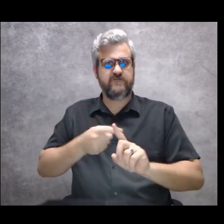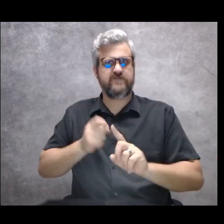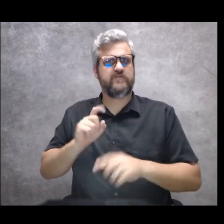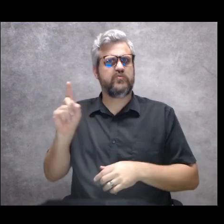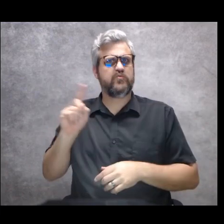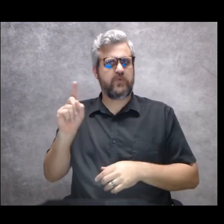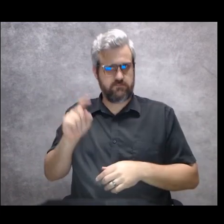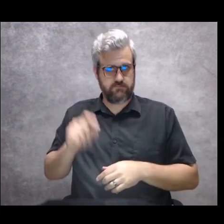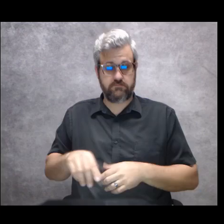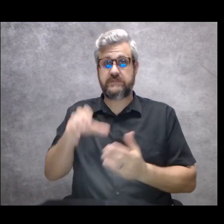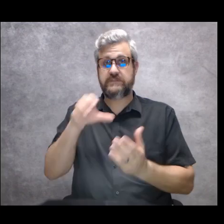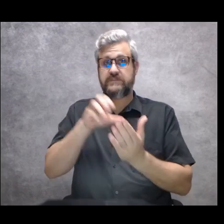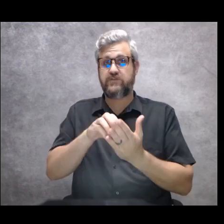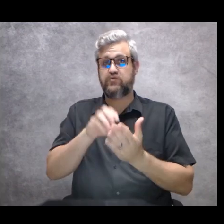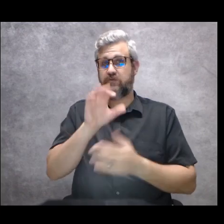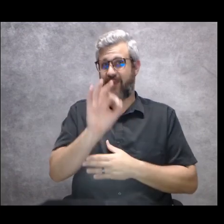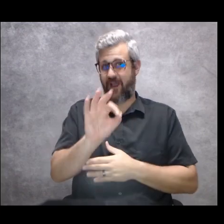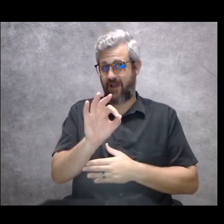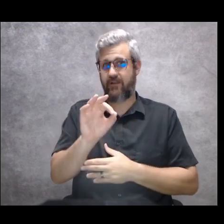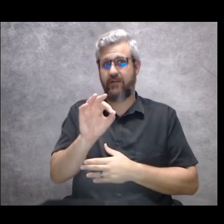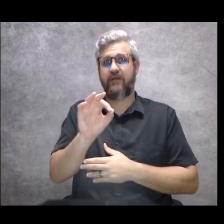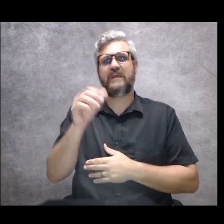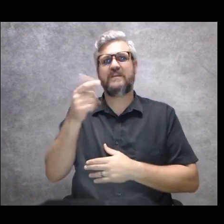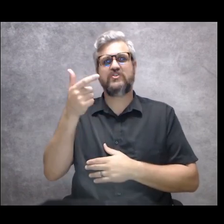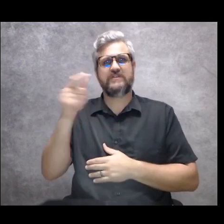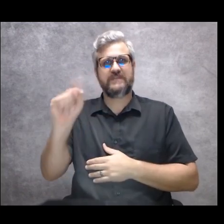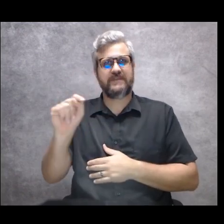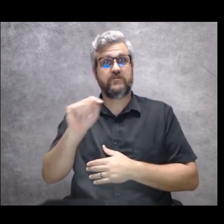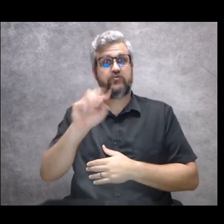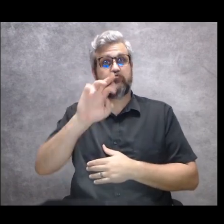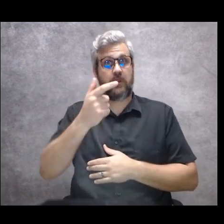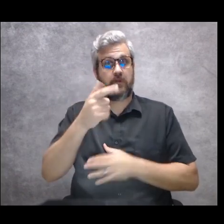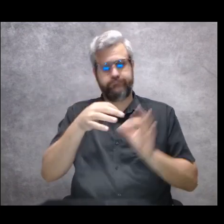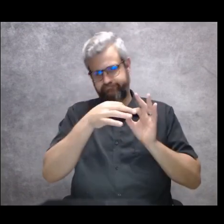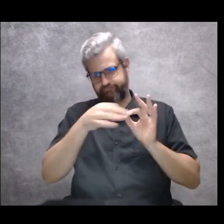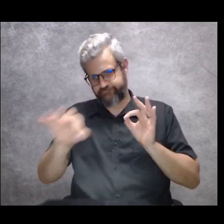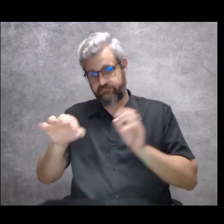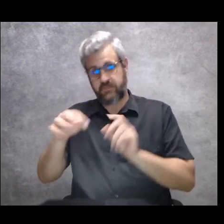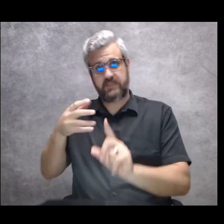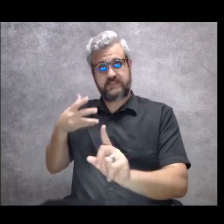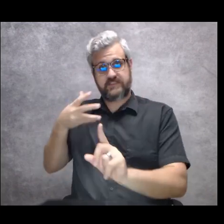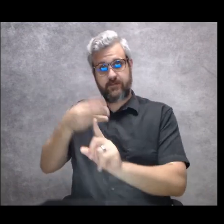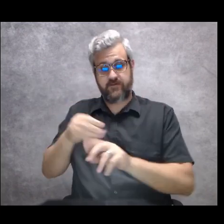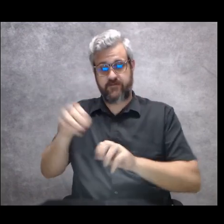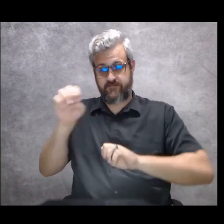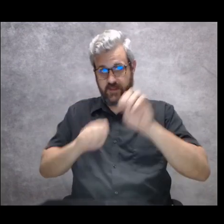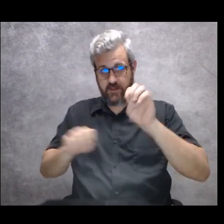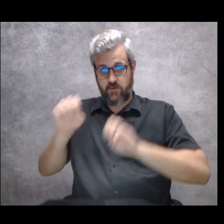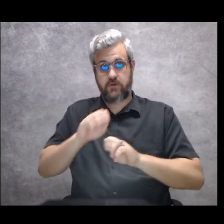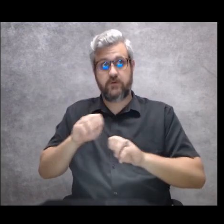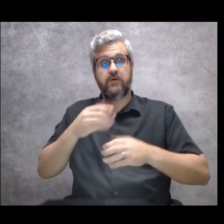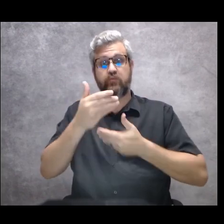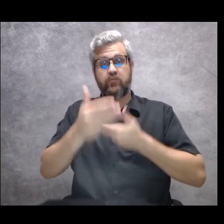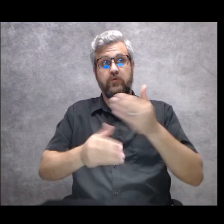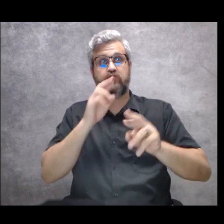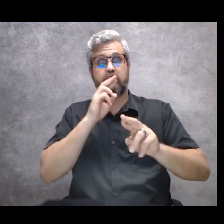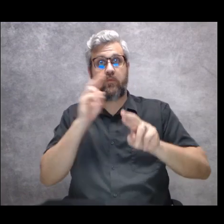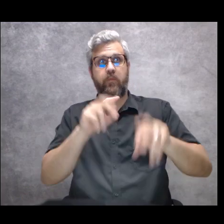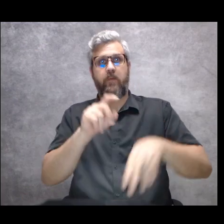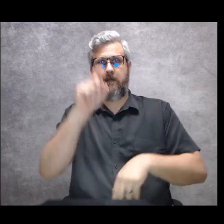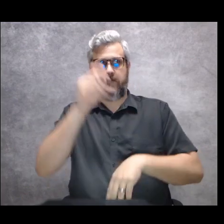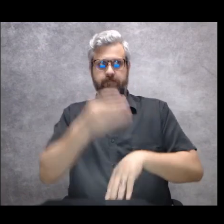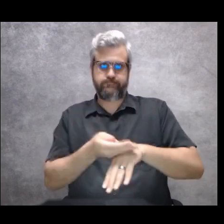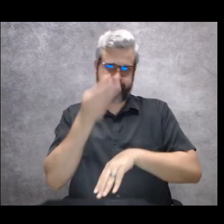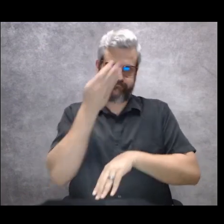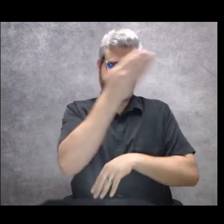comes from the Section 9 of the Gifted Regulation that states a summative evaluation and report of progress must be